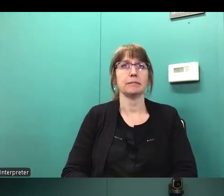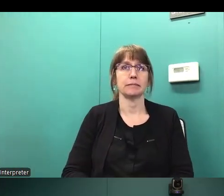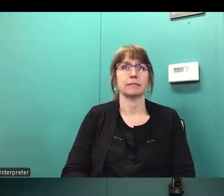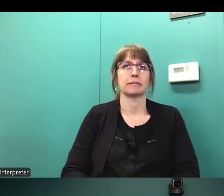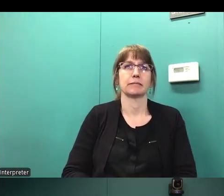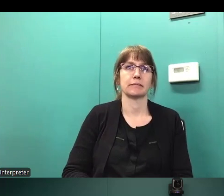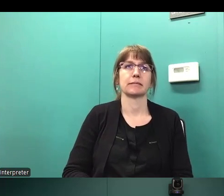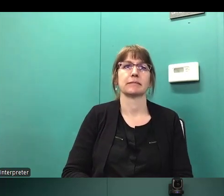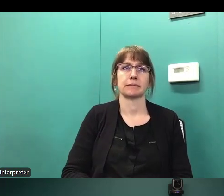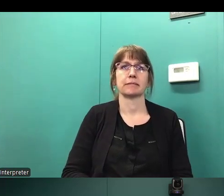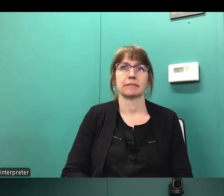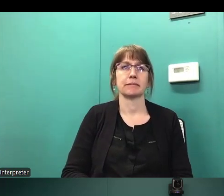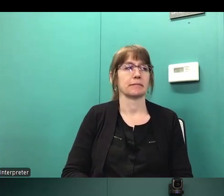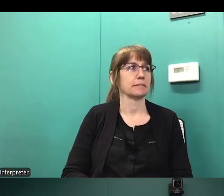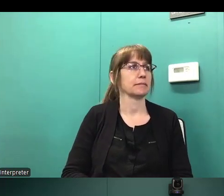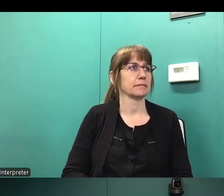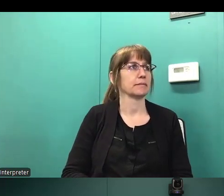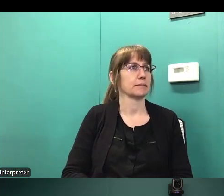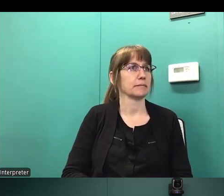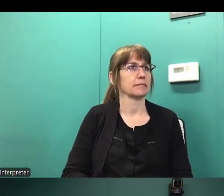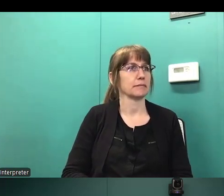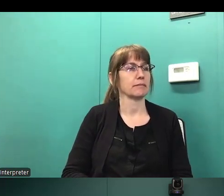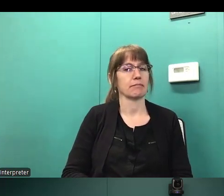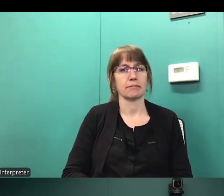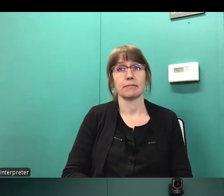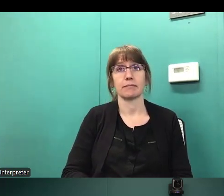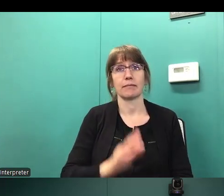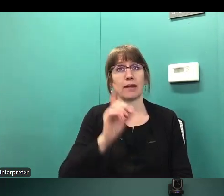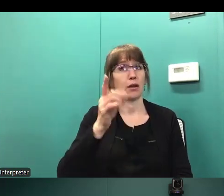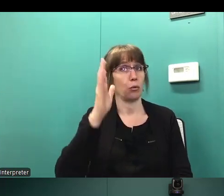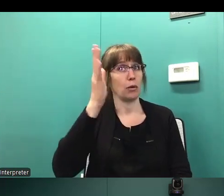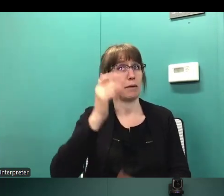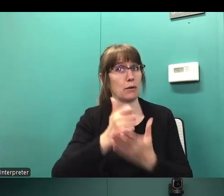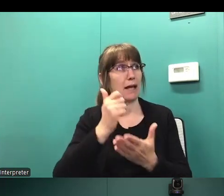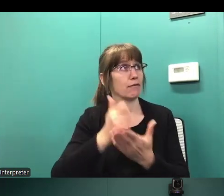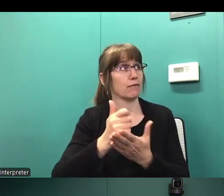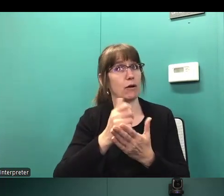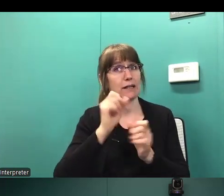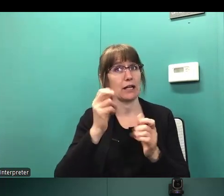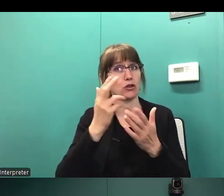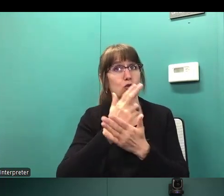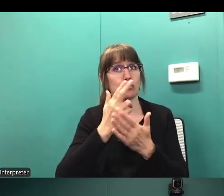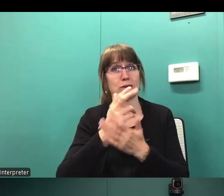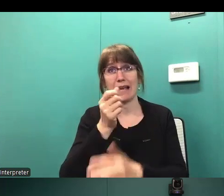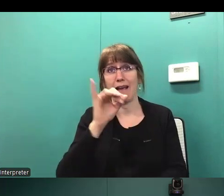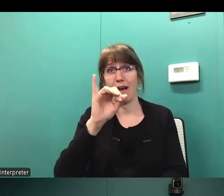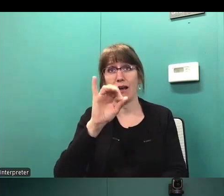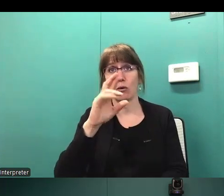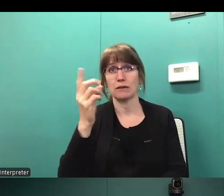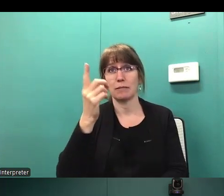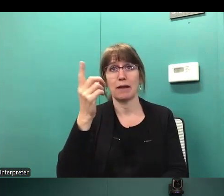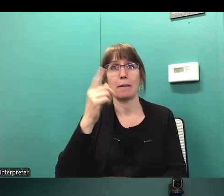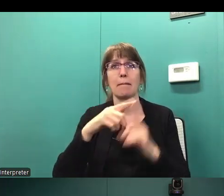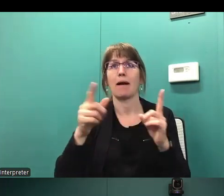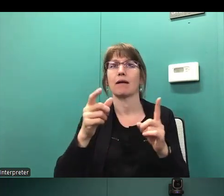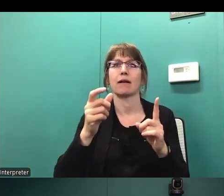loud. Anyway, I'm like, oh, that would be really helpful. Cause I'm like, oh, I could just use AI or whatever. And I'm like, oh, it